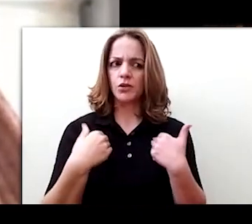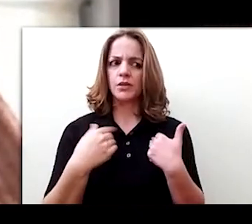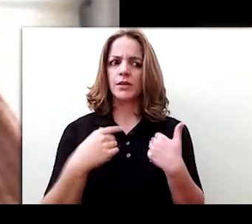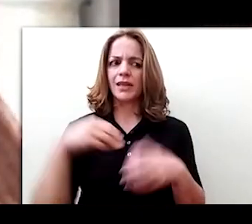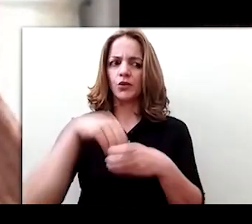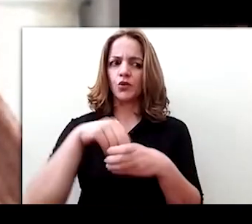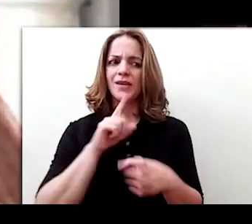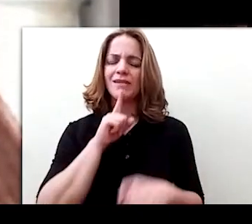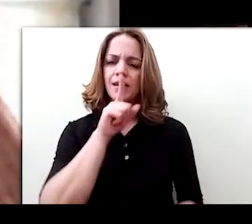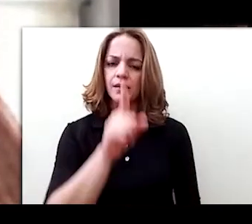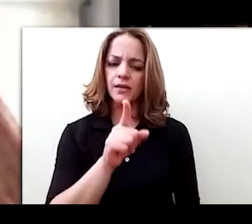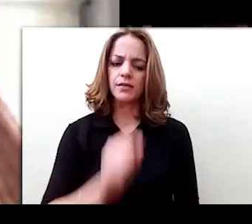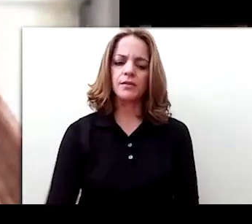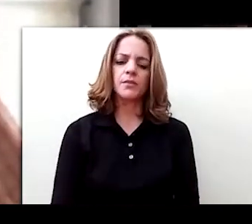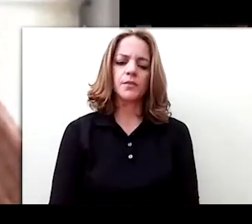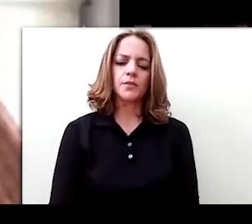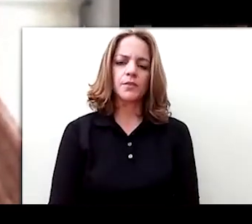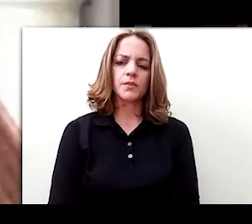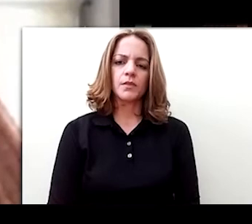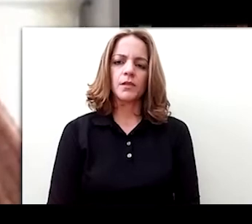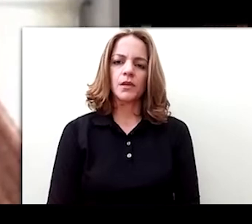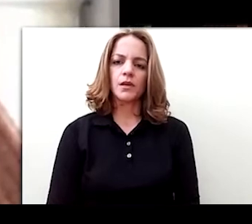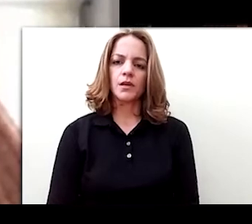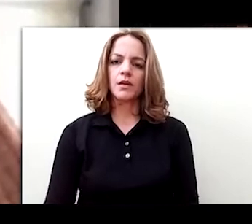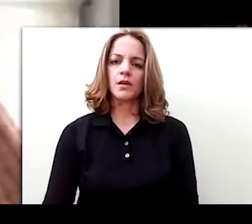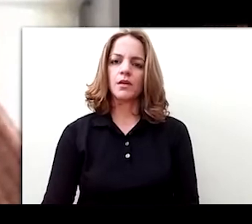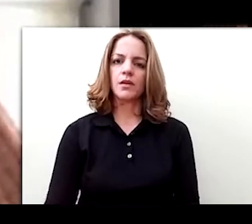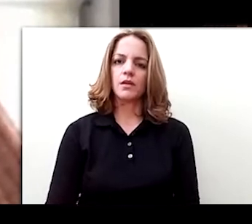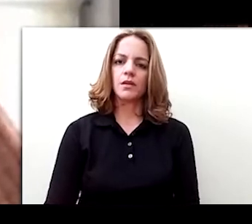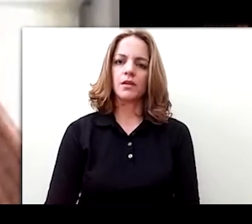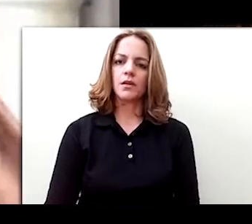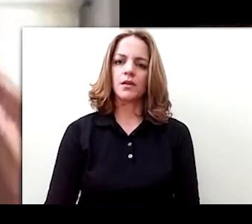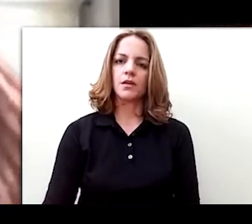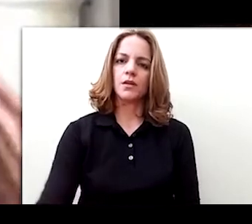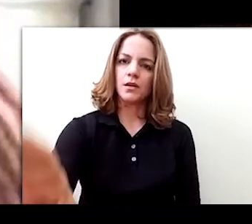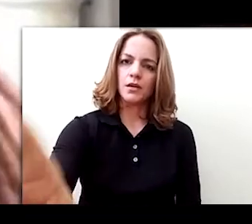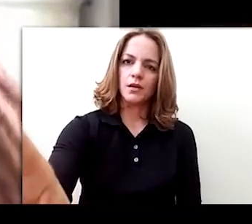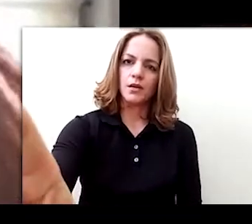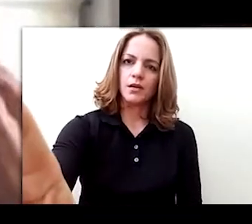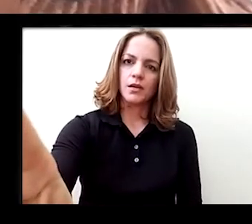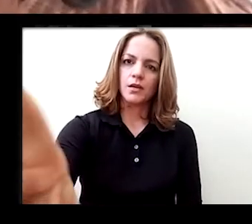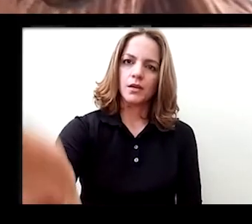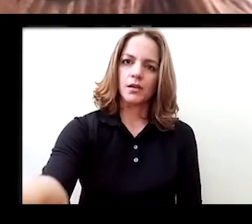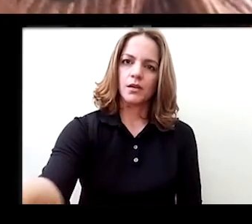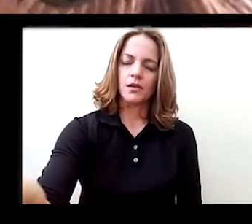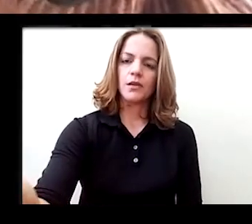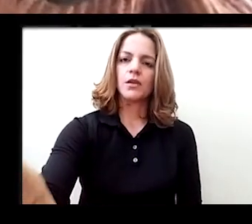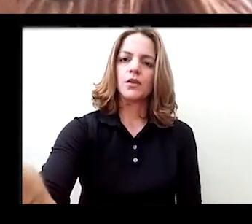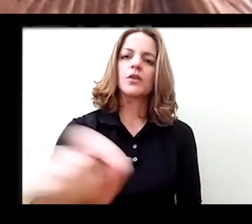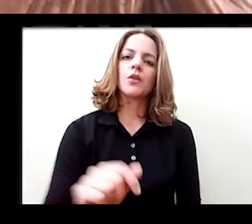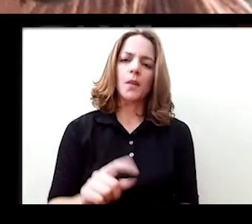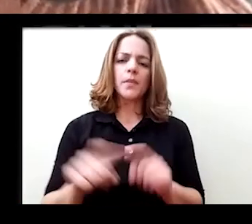And by, for, and about the Black community, and that focused on entertainment. There's actually a documentary about Soul now, but at any rate, there was a